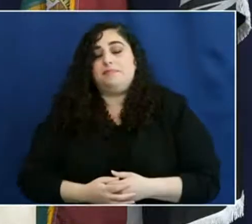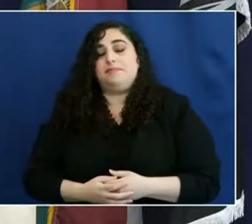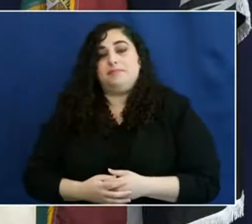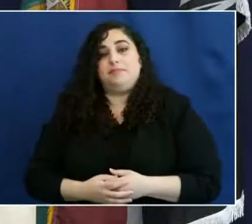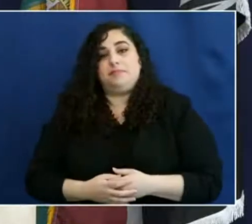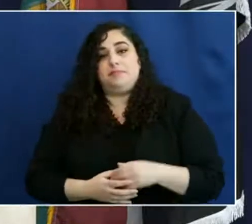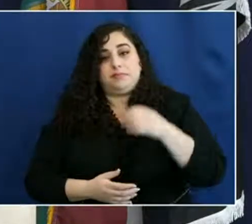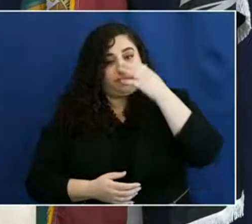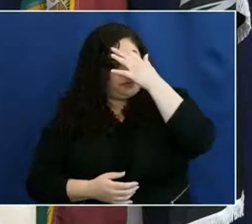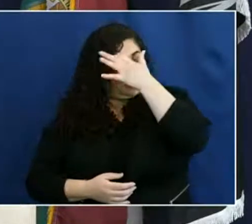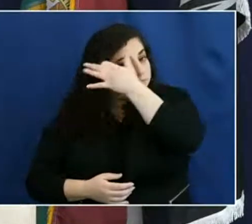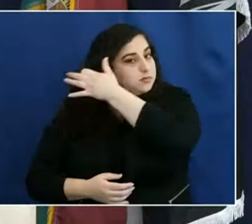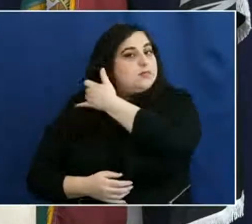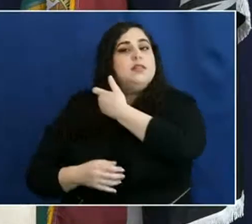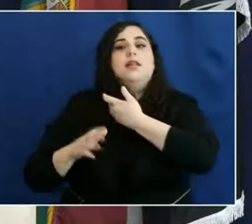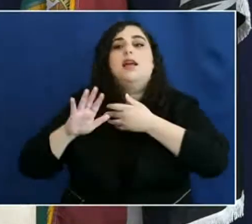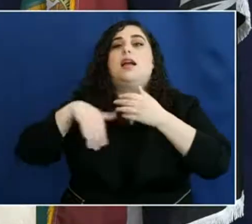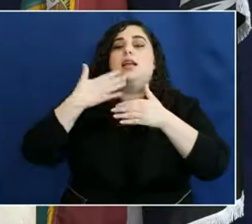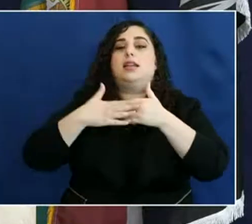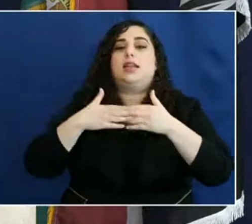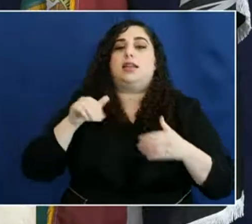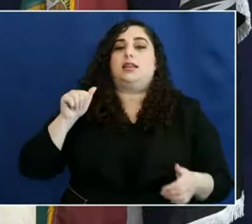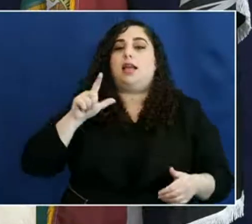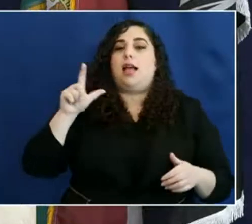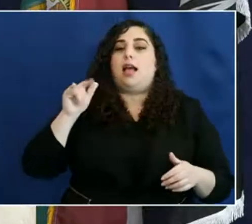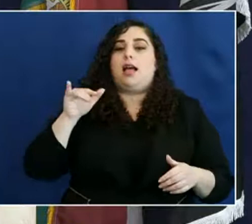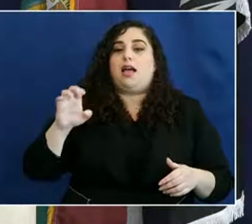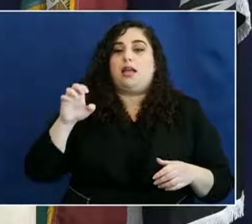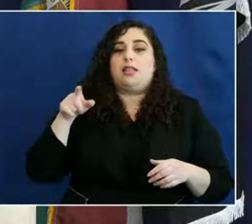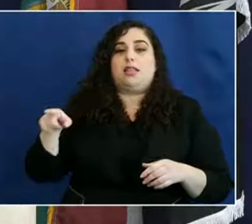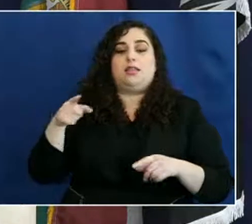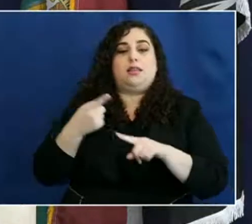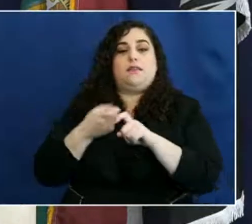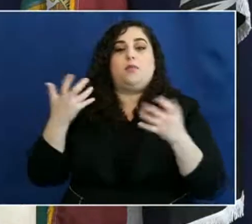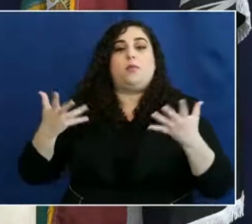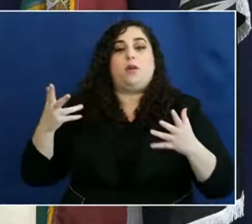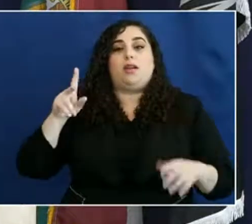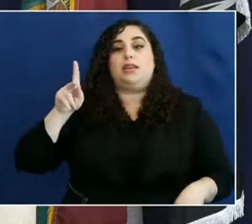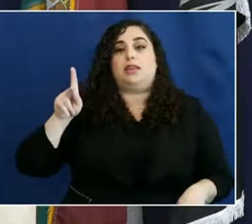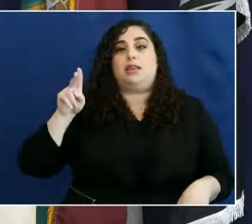This next call is from Ali Rafa with KNSD.